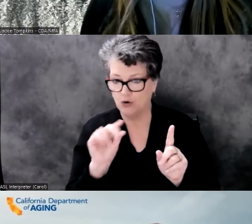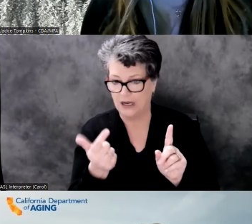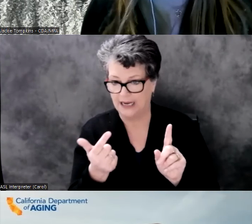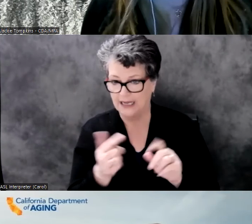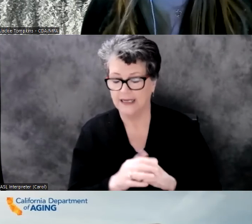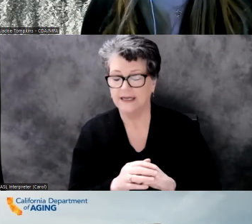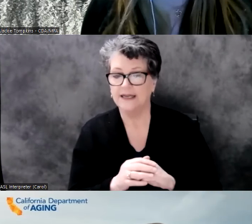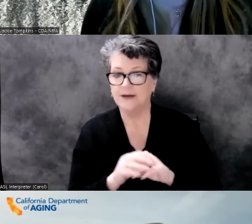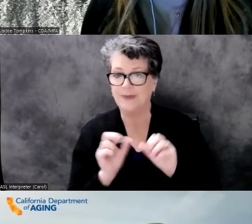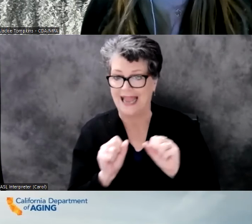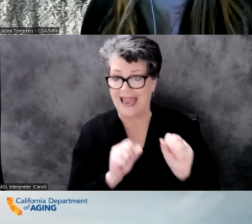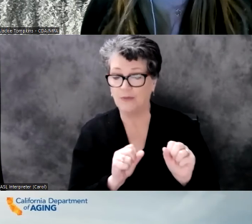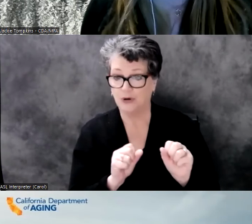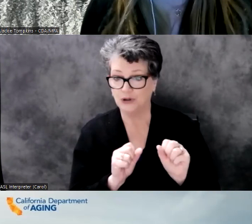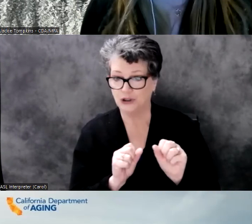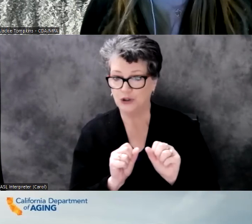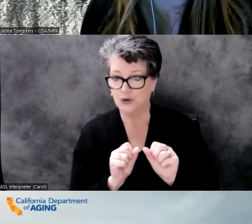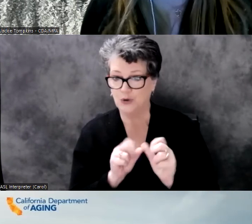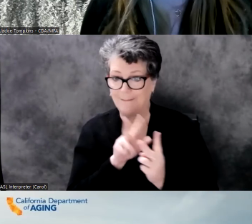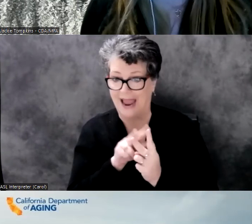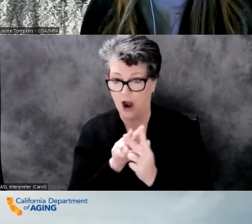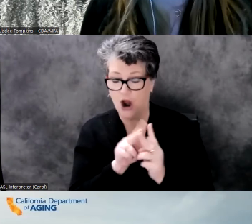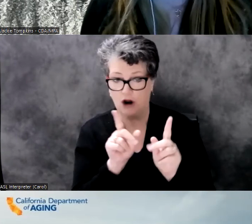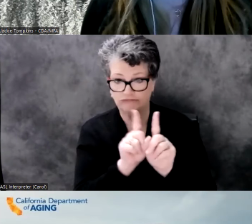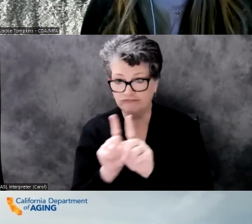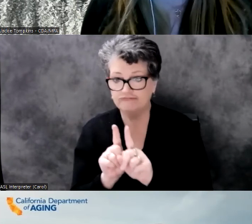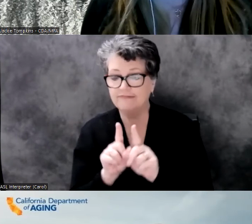able to pair and learning from others'